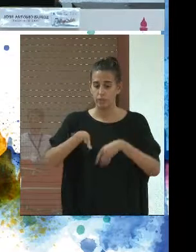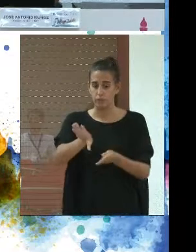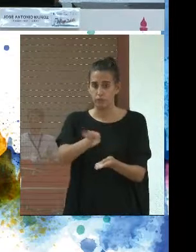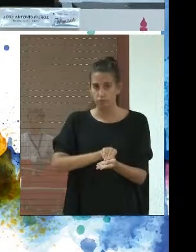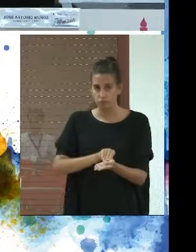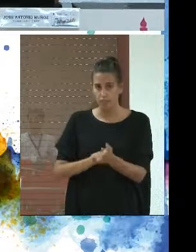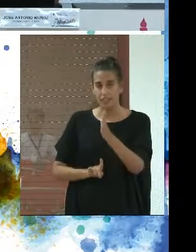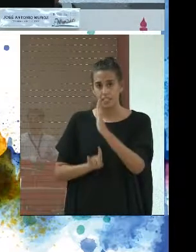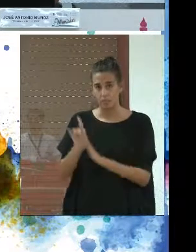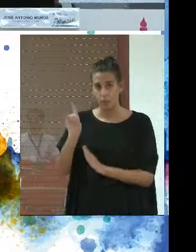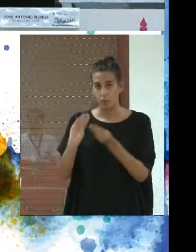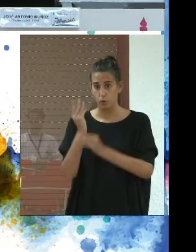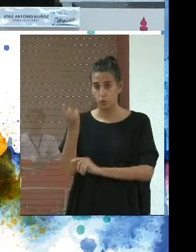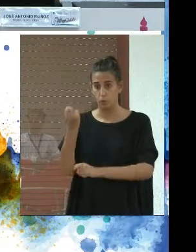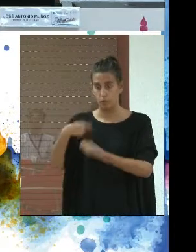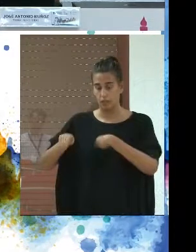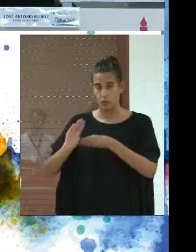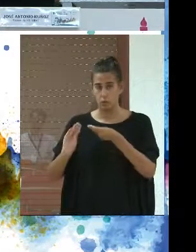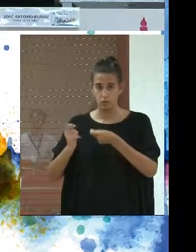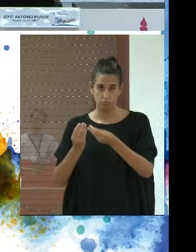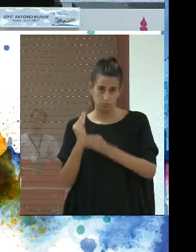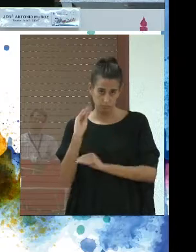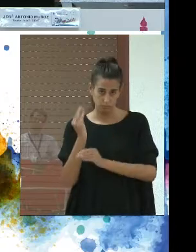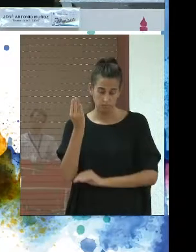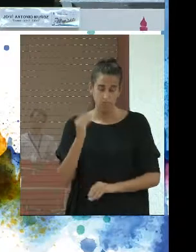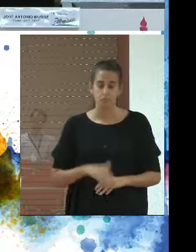the products available in the market, develop products for the market, etc.